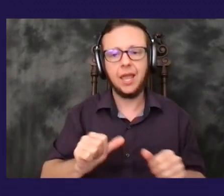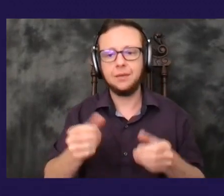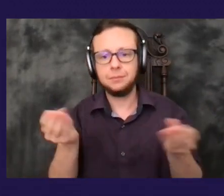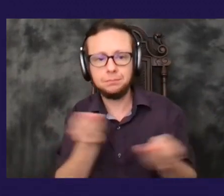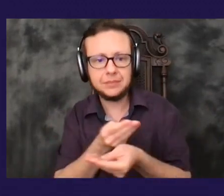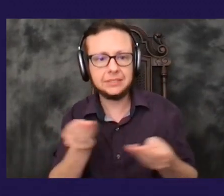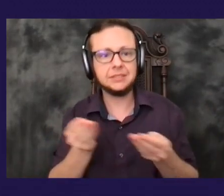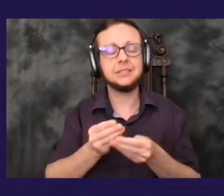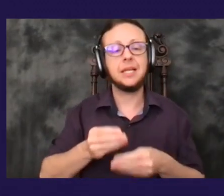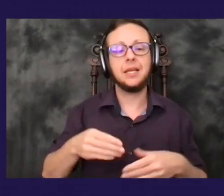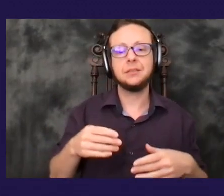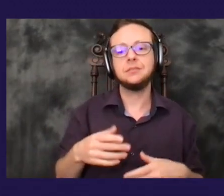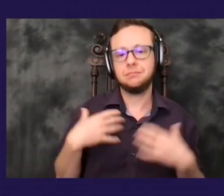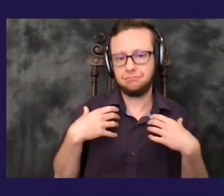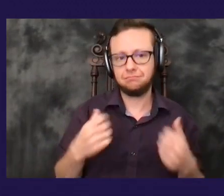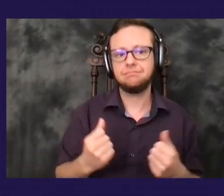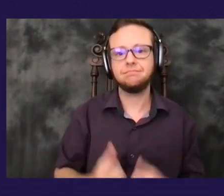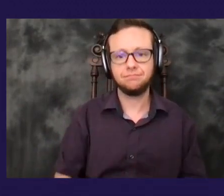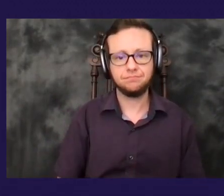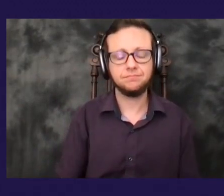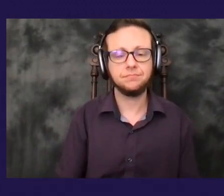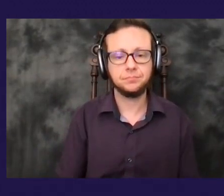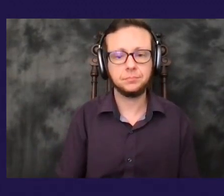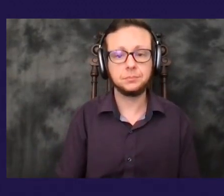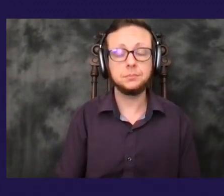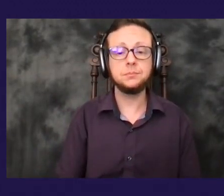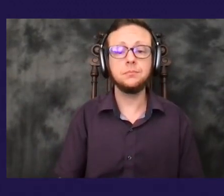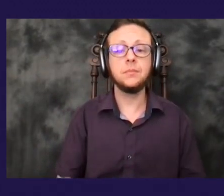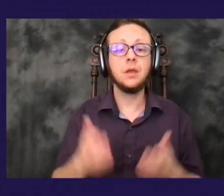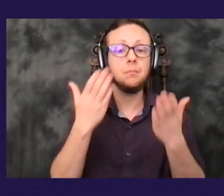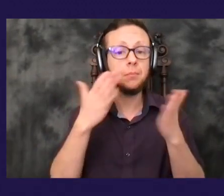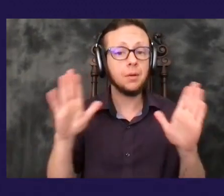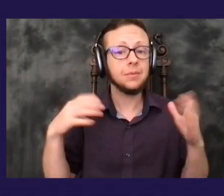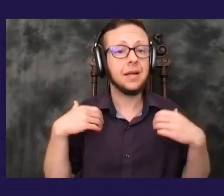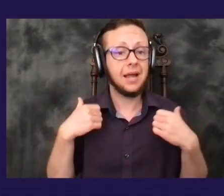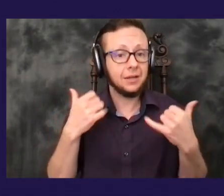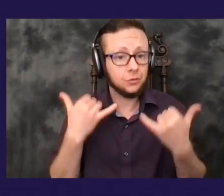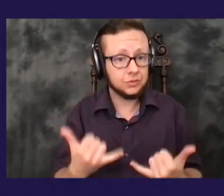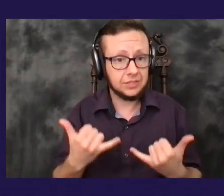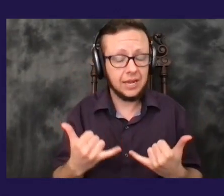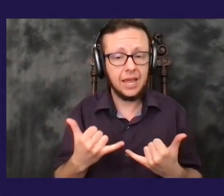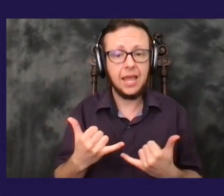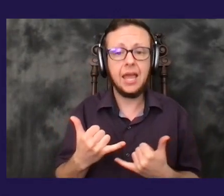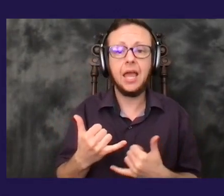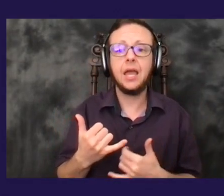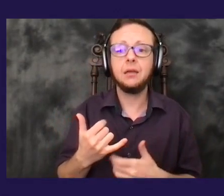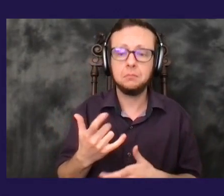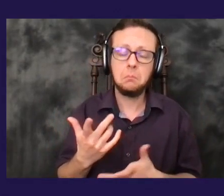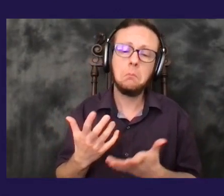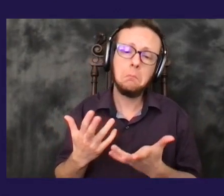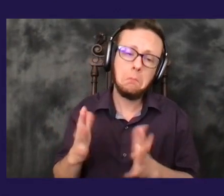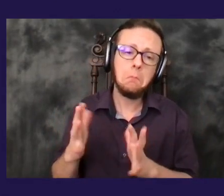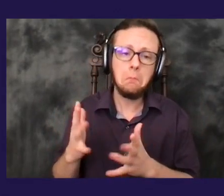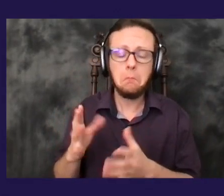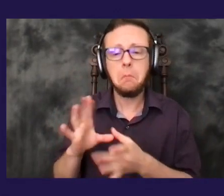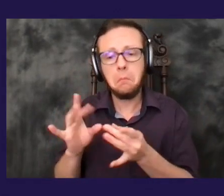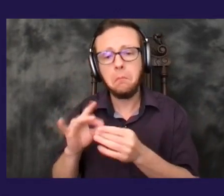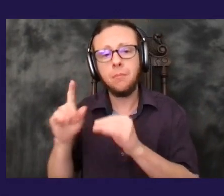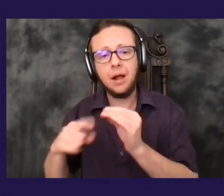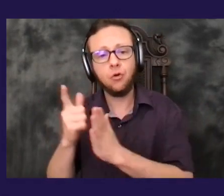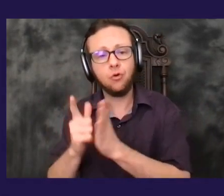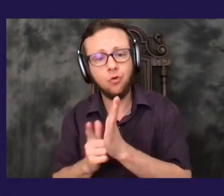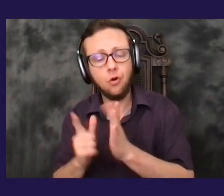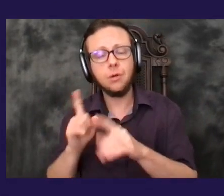health. Next slide, please. Public health today pays lip service to law, but it does not seem to take seriously that,